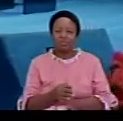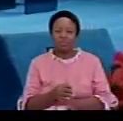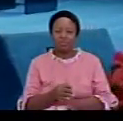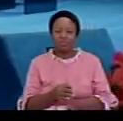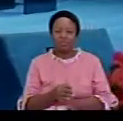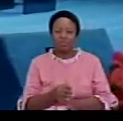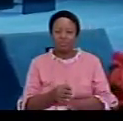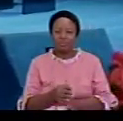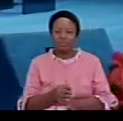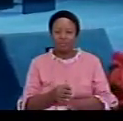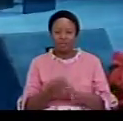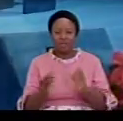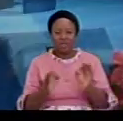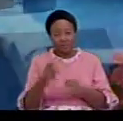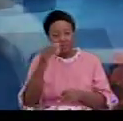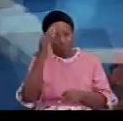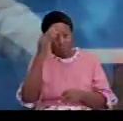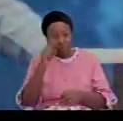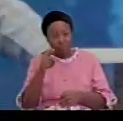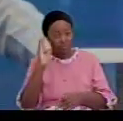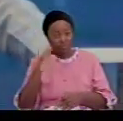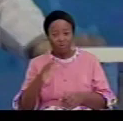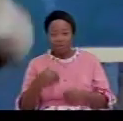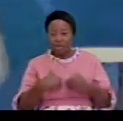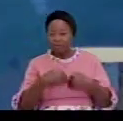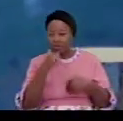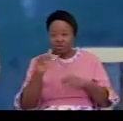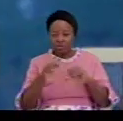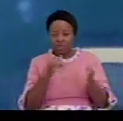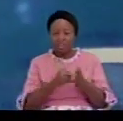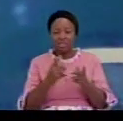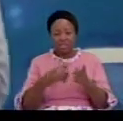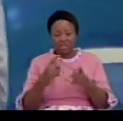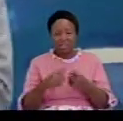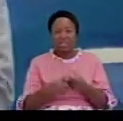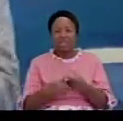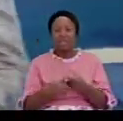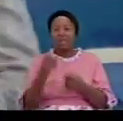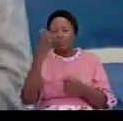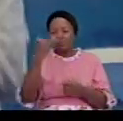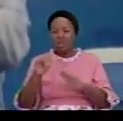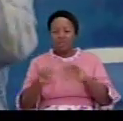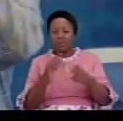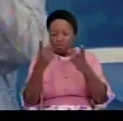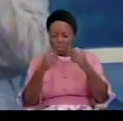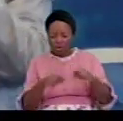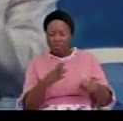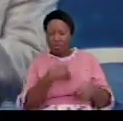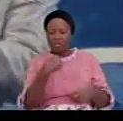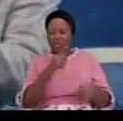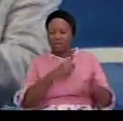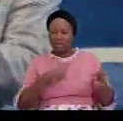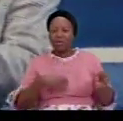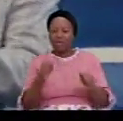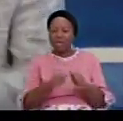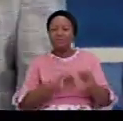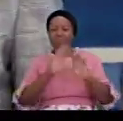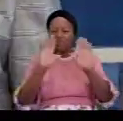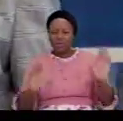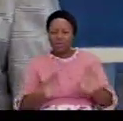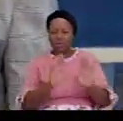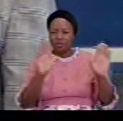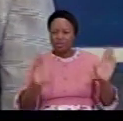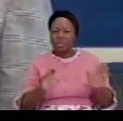If you know you shouldn't have done it, if you know you should have done it, why do you come and tell God every Sunday? That's